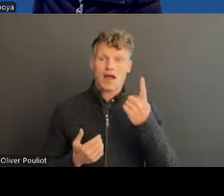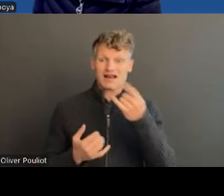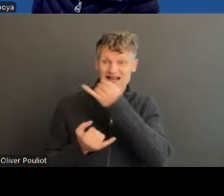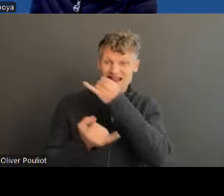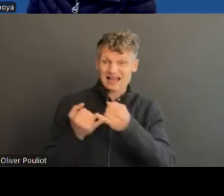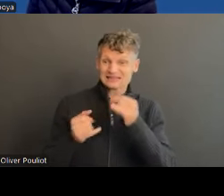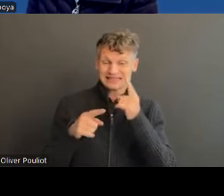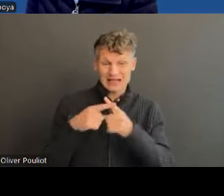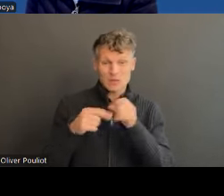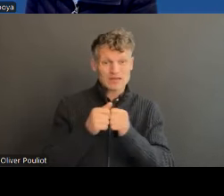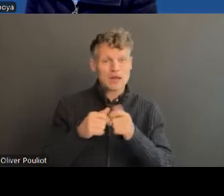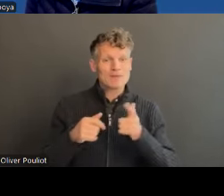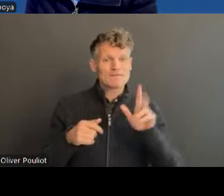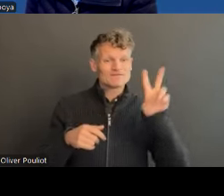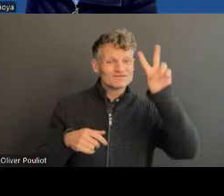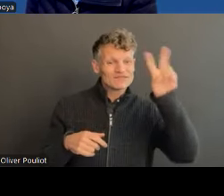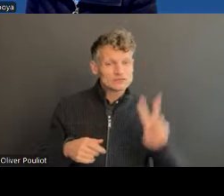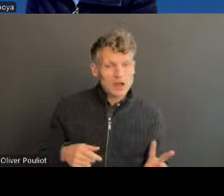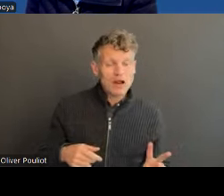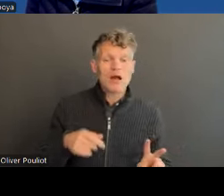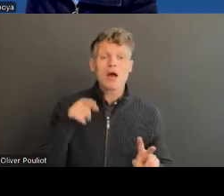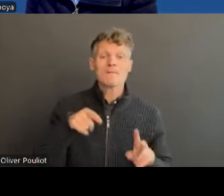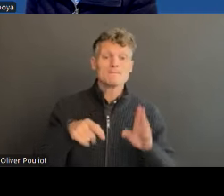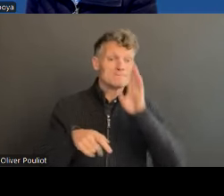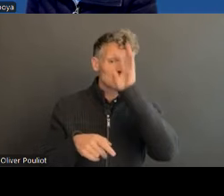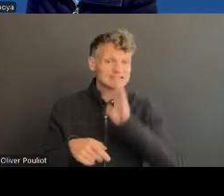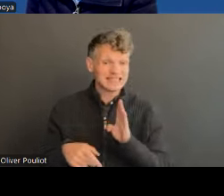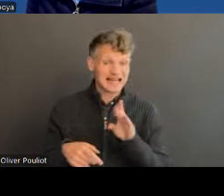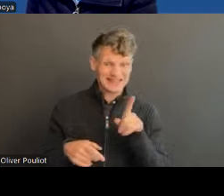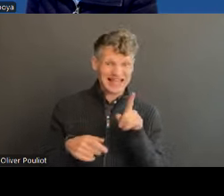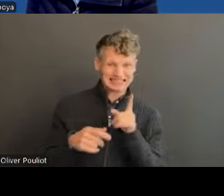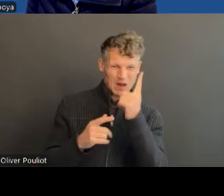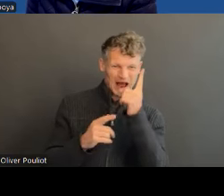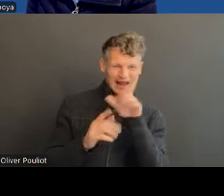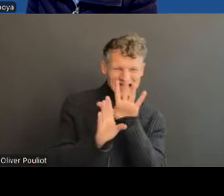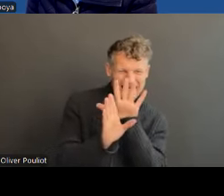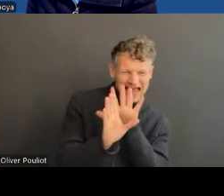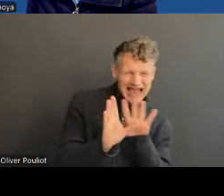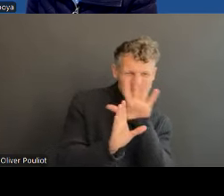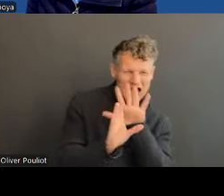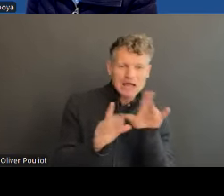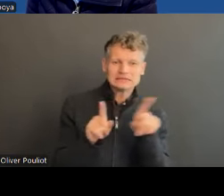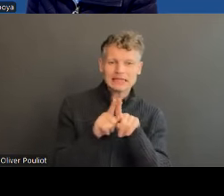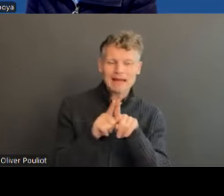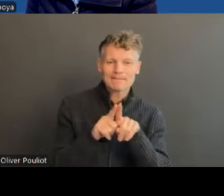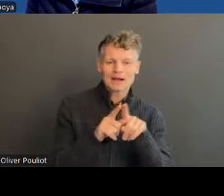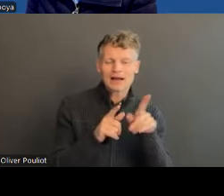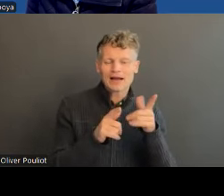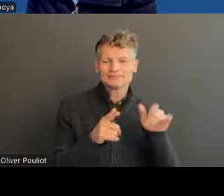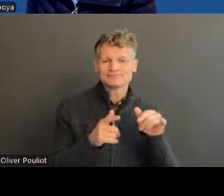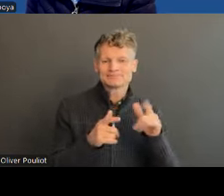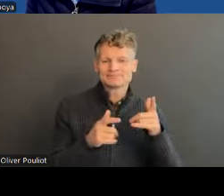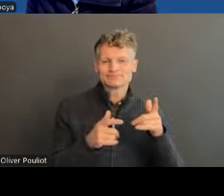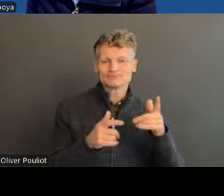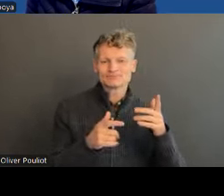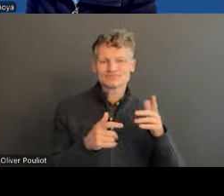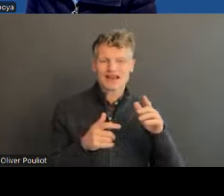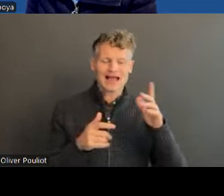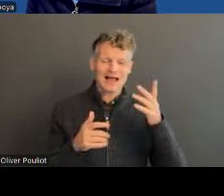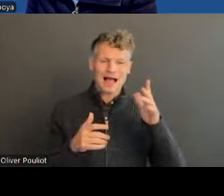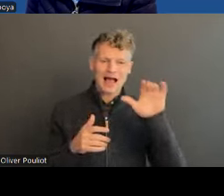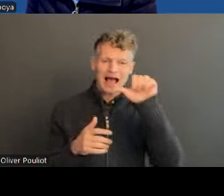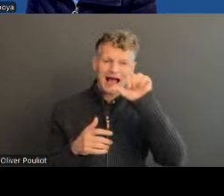in a very remote area in the Amazon jungle, affecting indigenous populations that are living under very hard and difficult